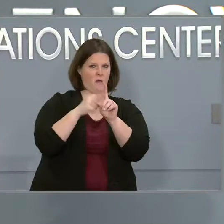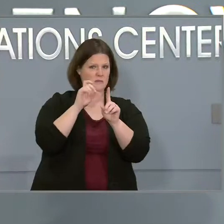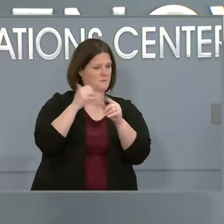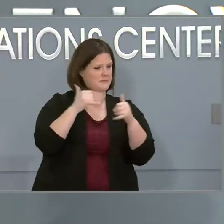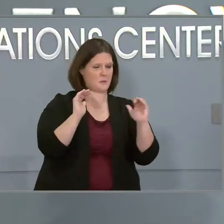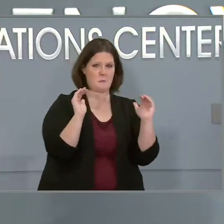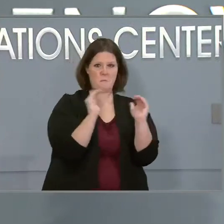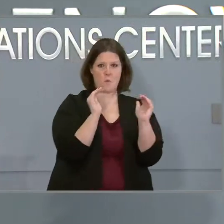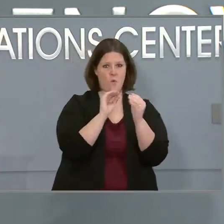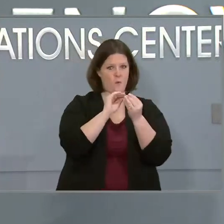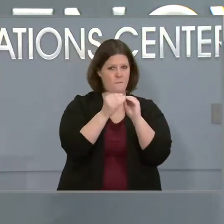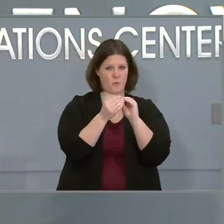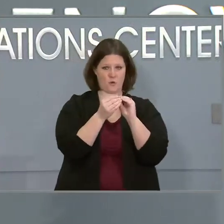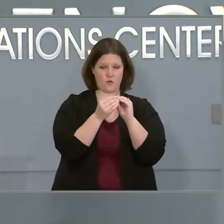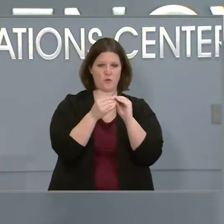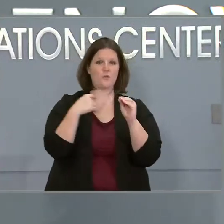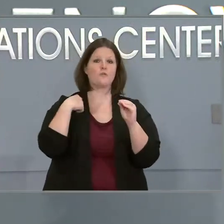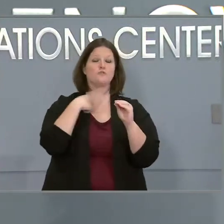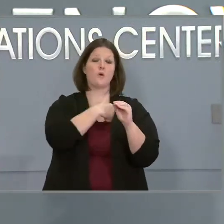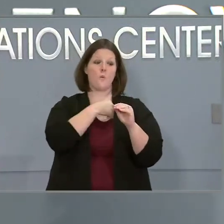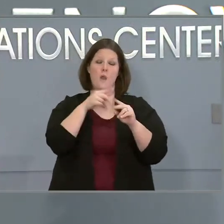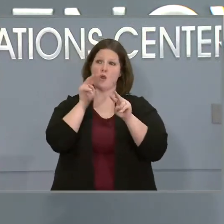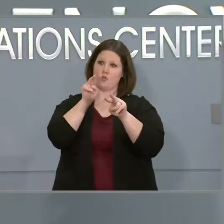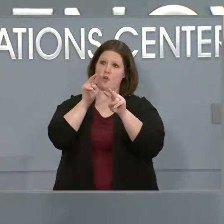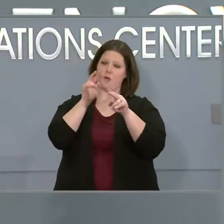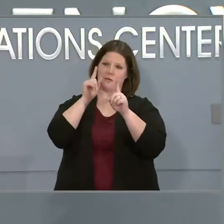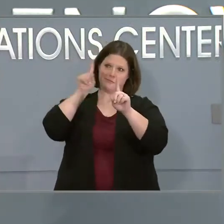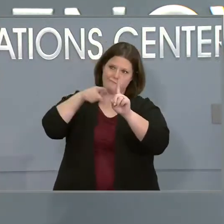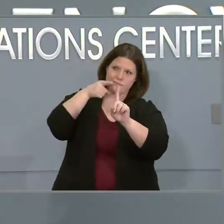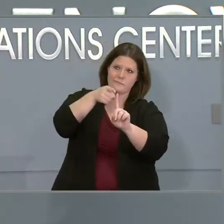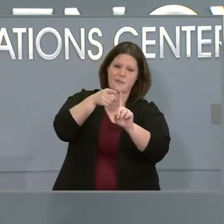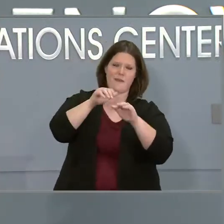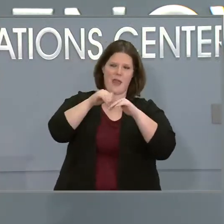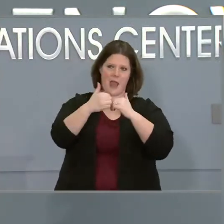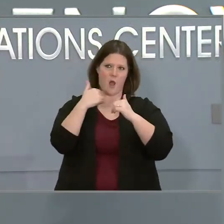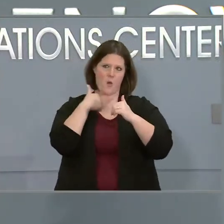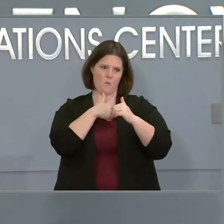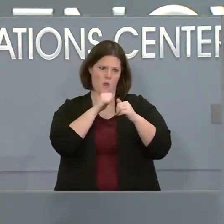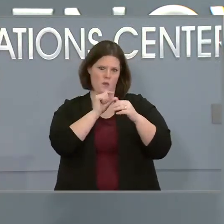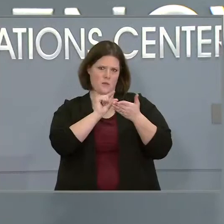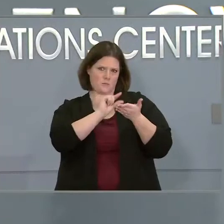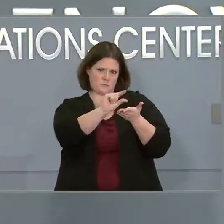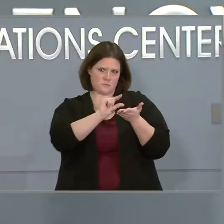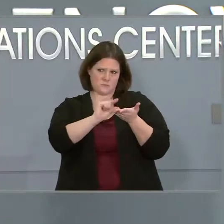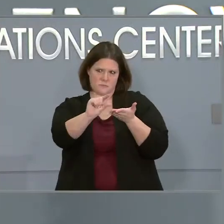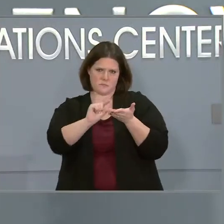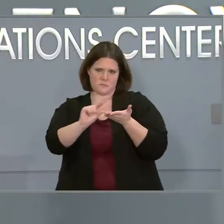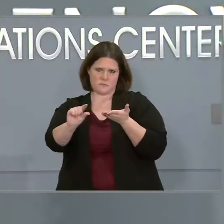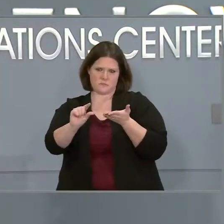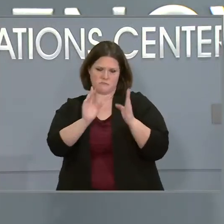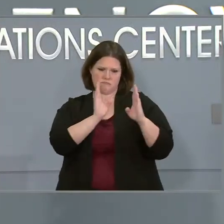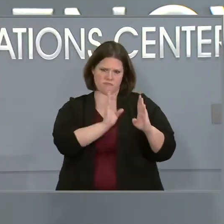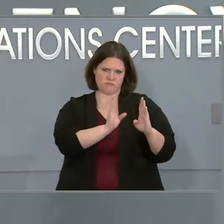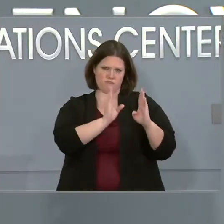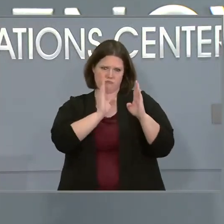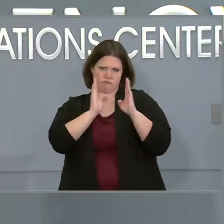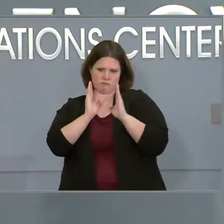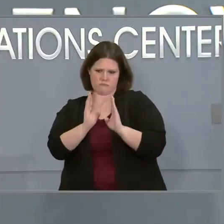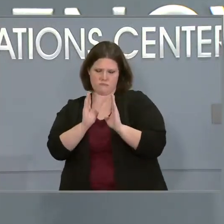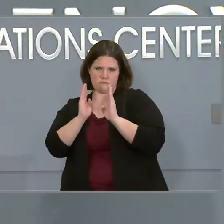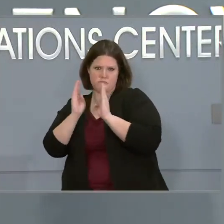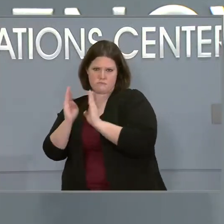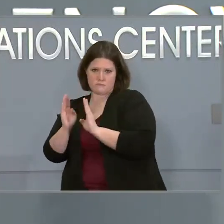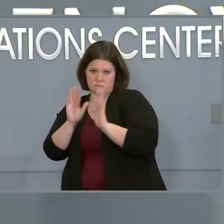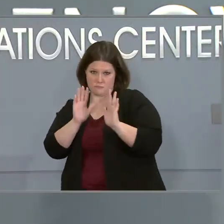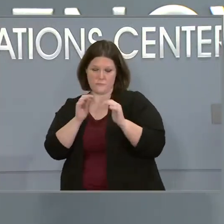are looking at very targeted ways in which we can use a very, very limited number of courses of this medicine. So we're